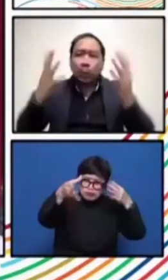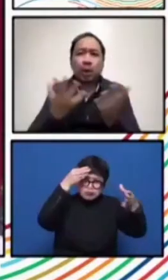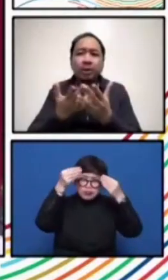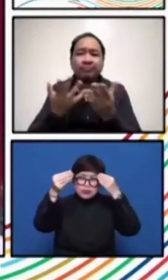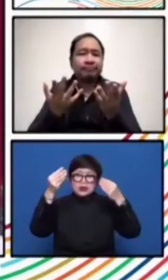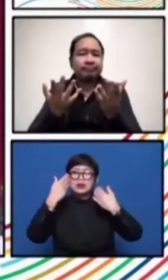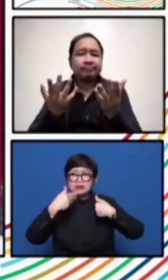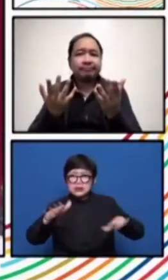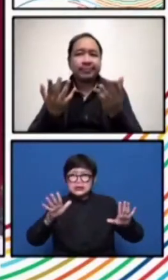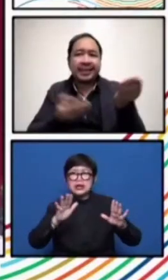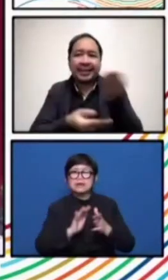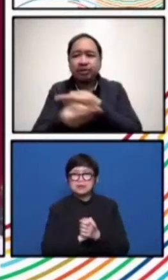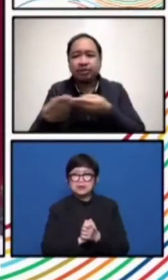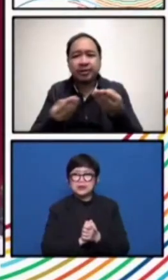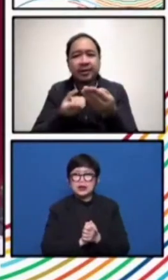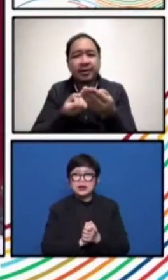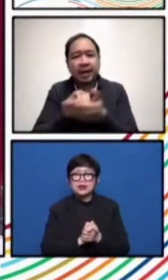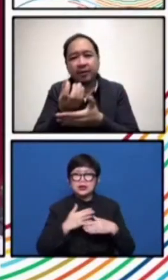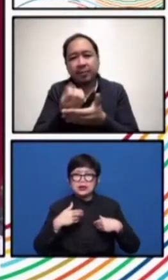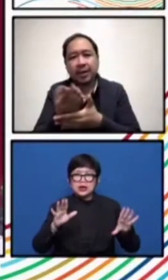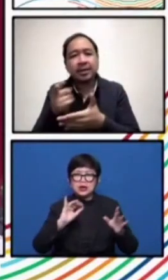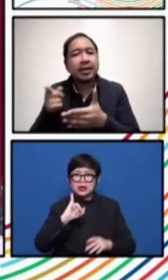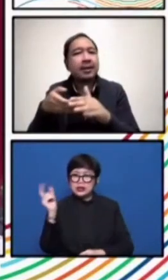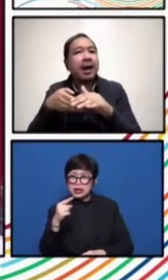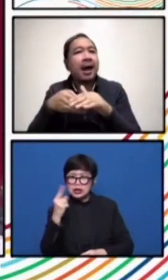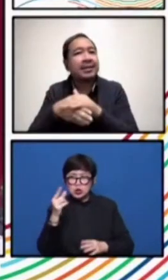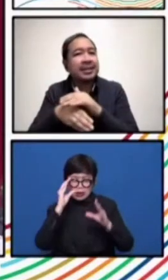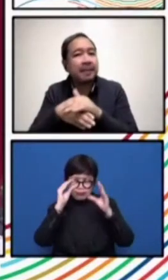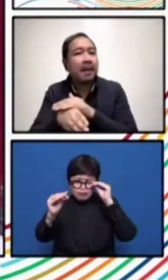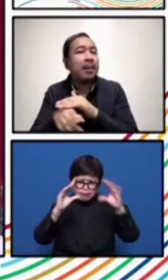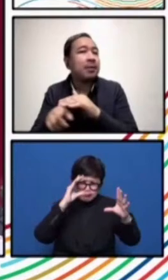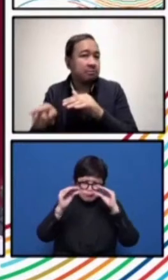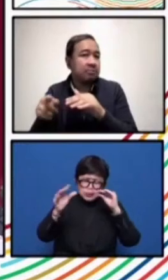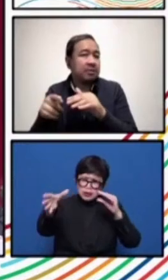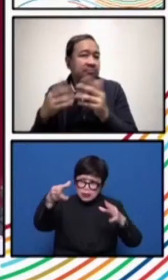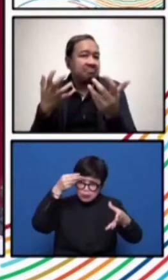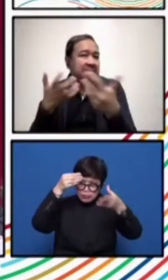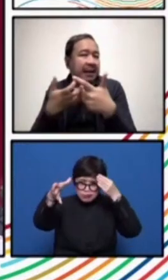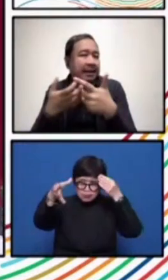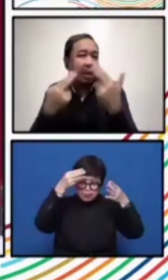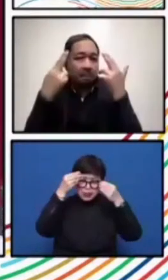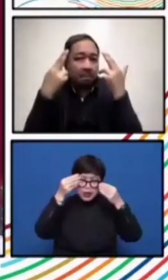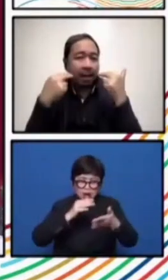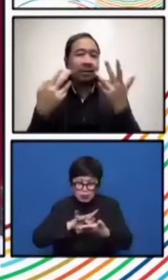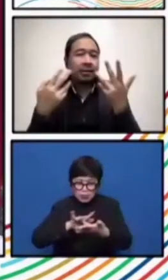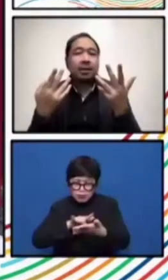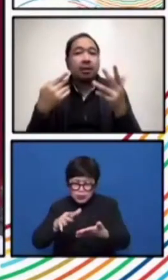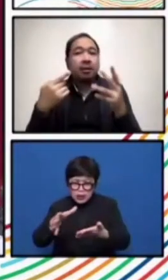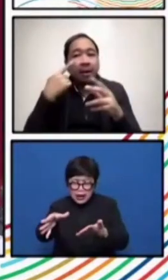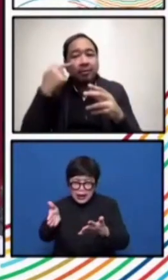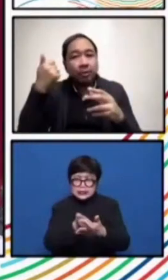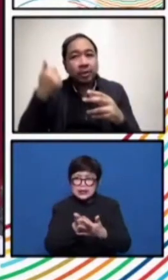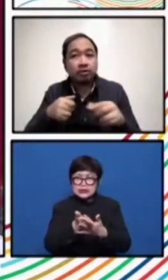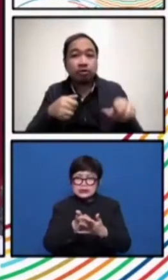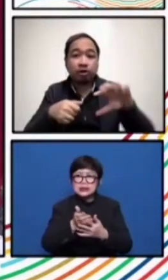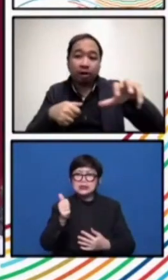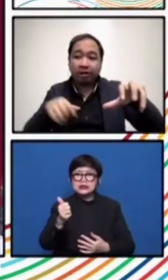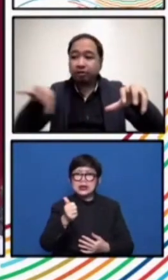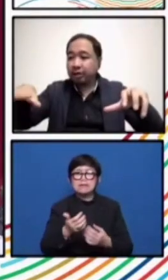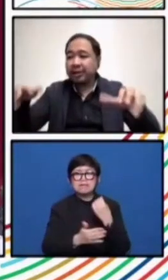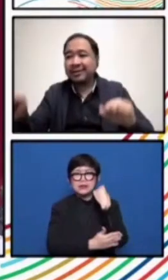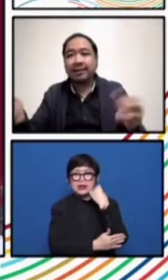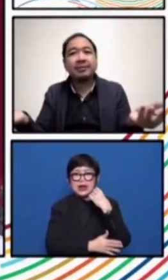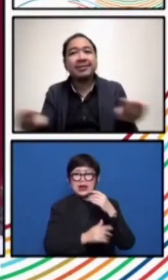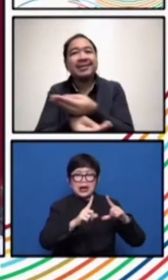information in accessible format so what is being produced in a country a can be shared with country B